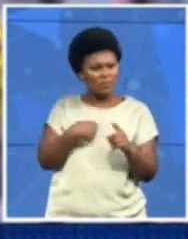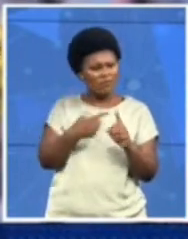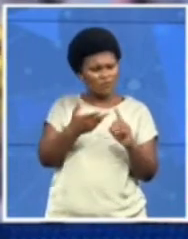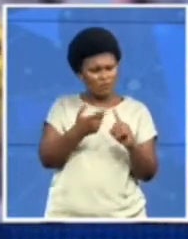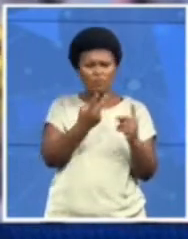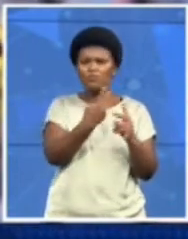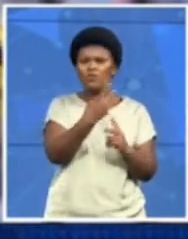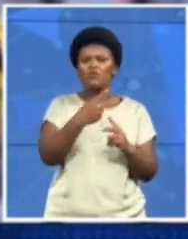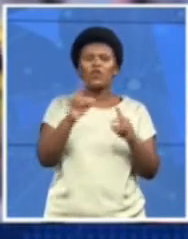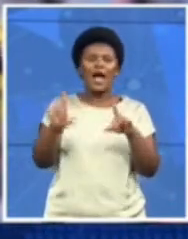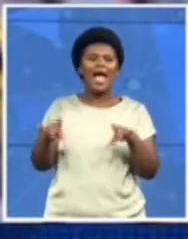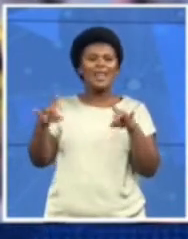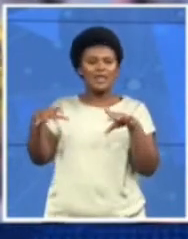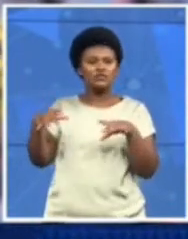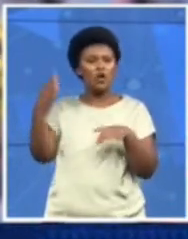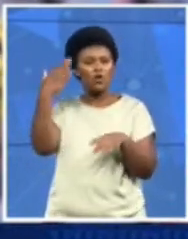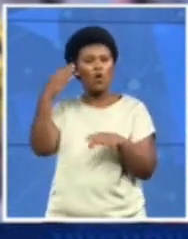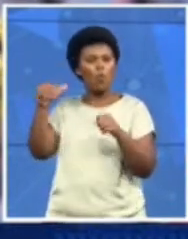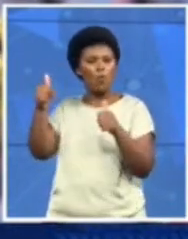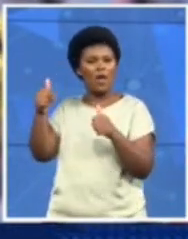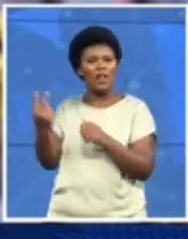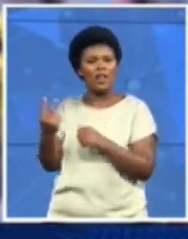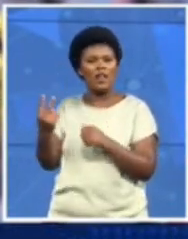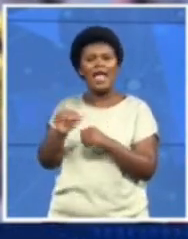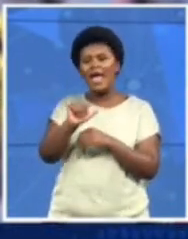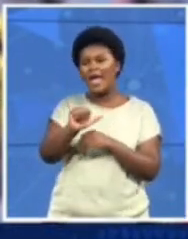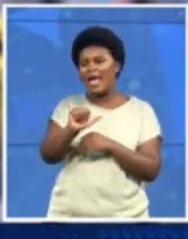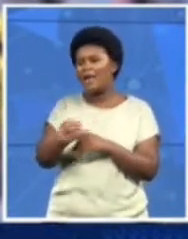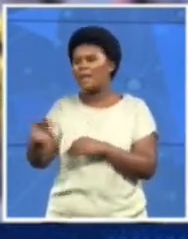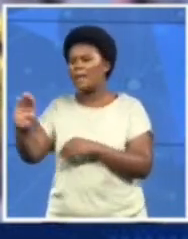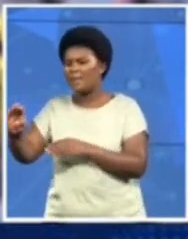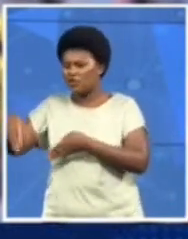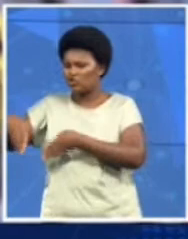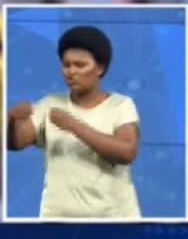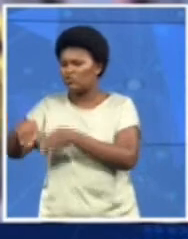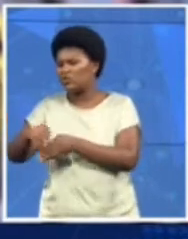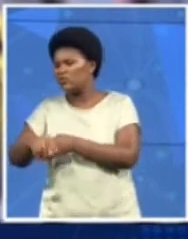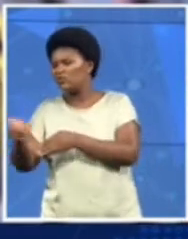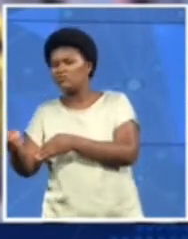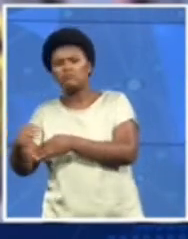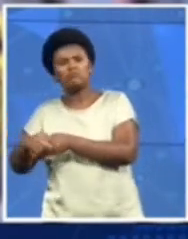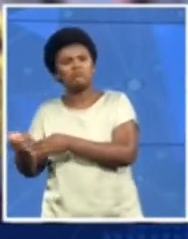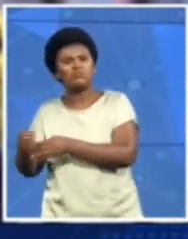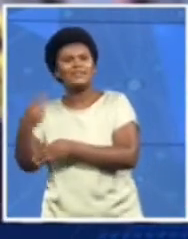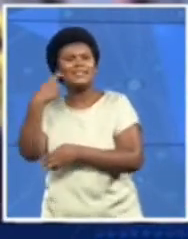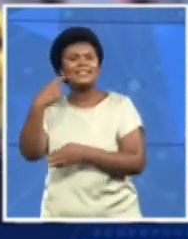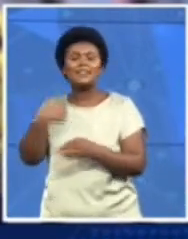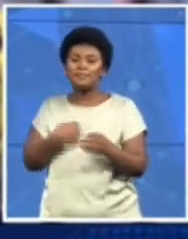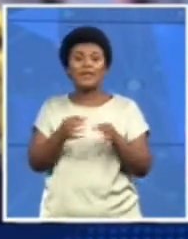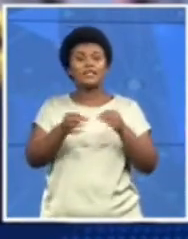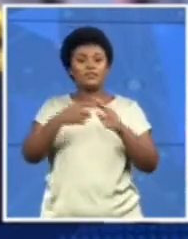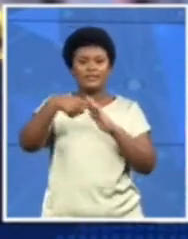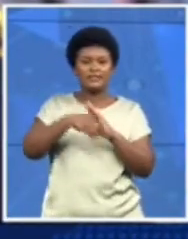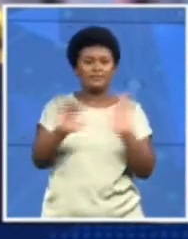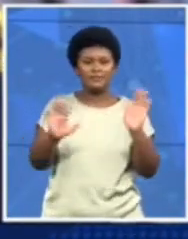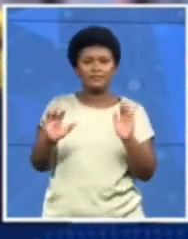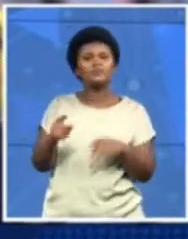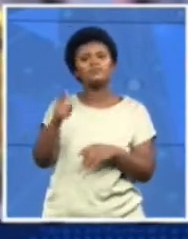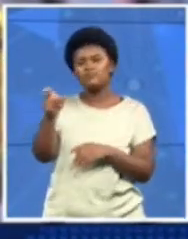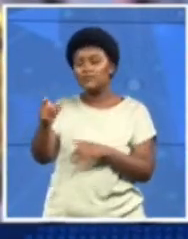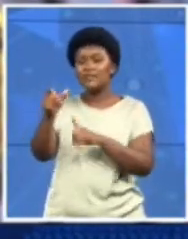Site B, you simply cross the road. But I won't divulge more. But he knows me, and anyone can know